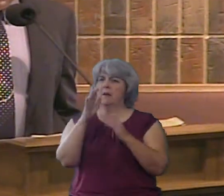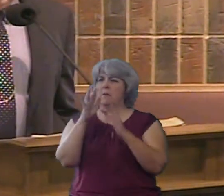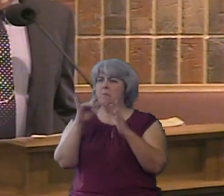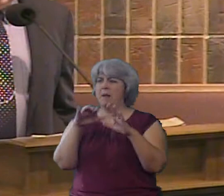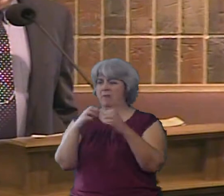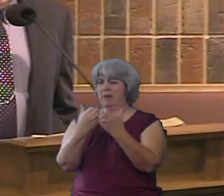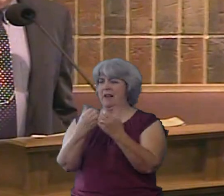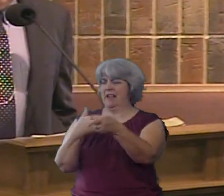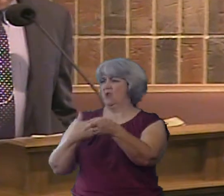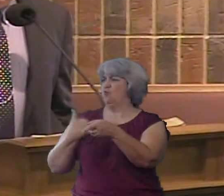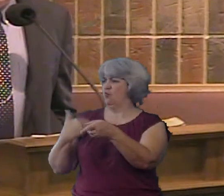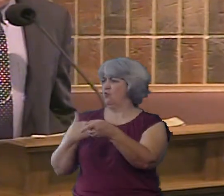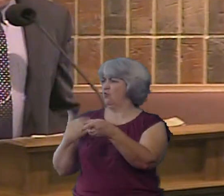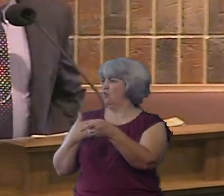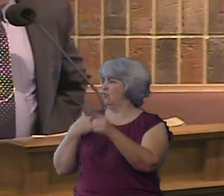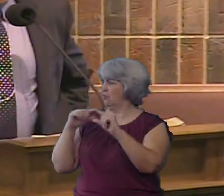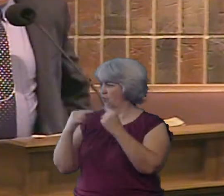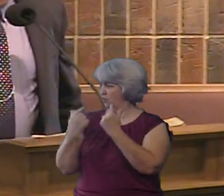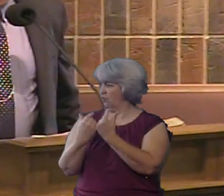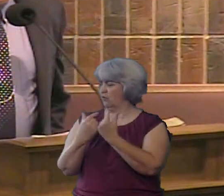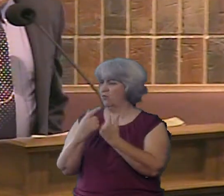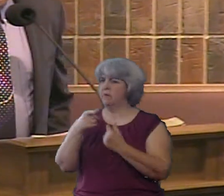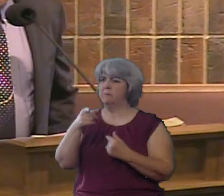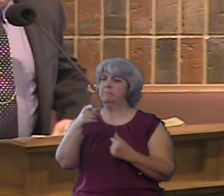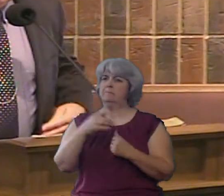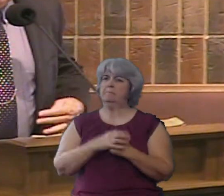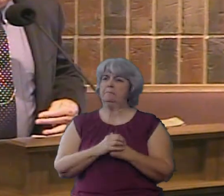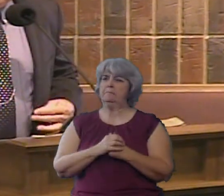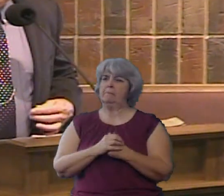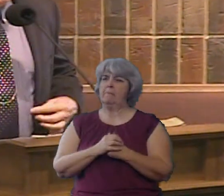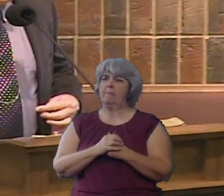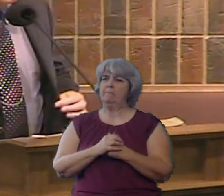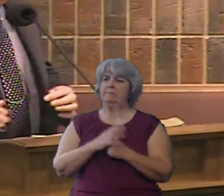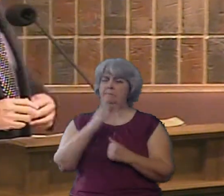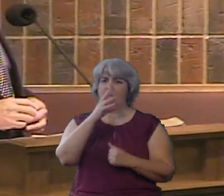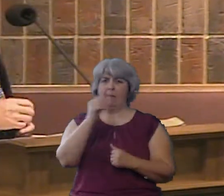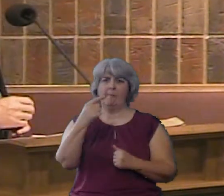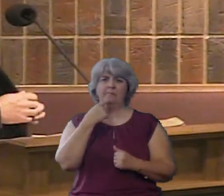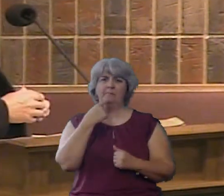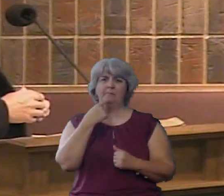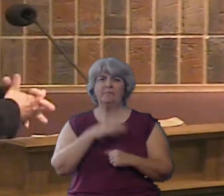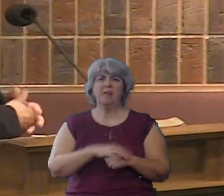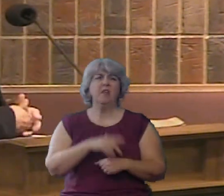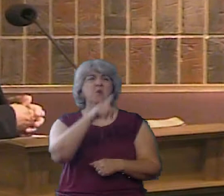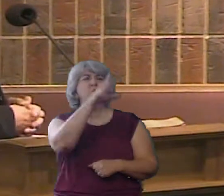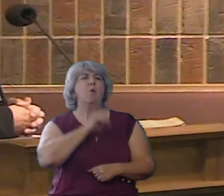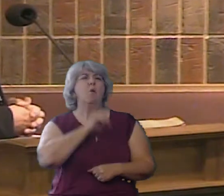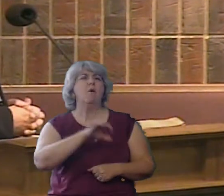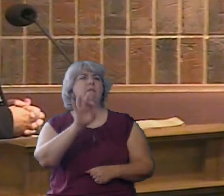group and the statement was made to me in a public setting. Said, "You're old school."